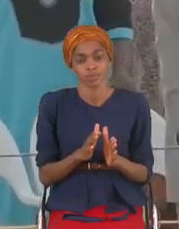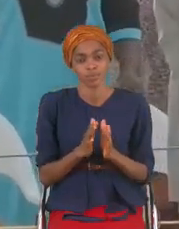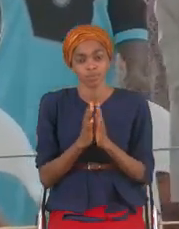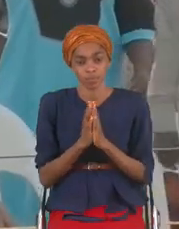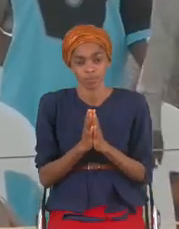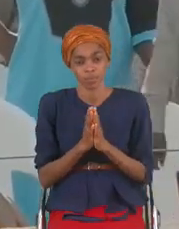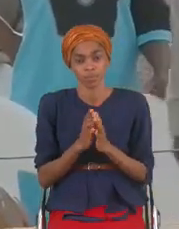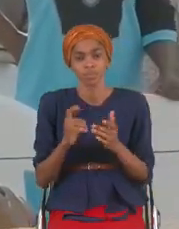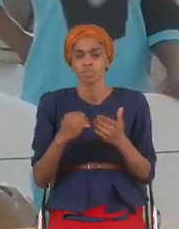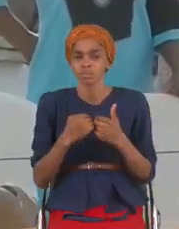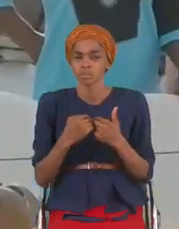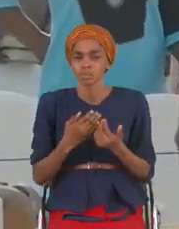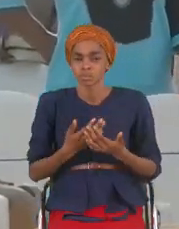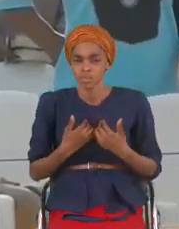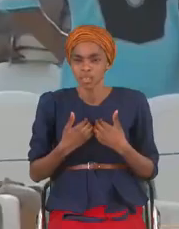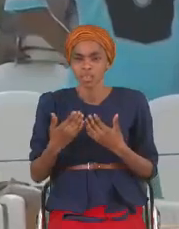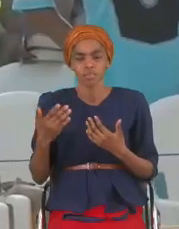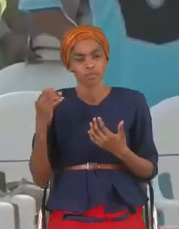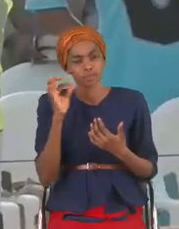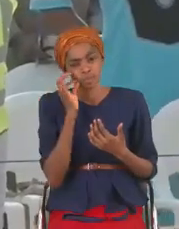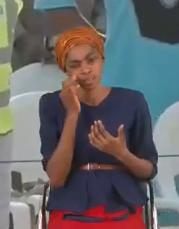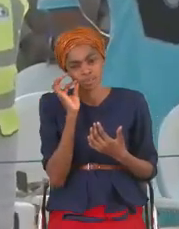You bear the fruit.